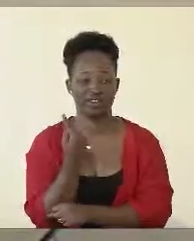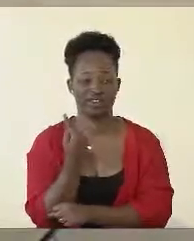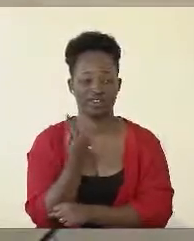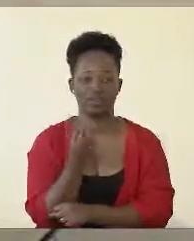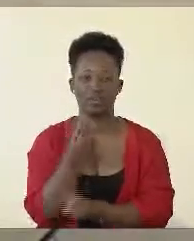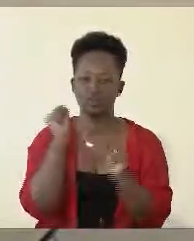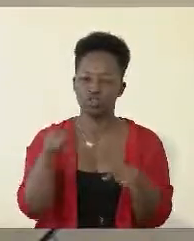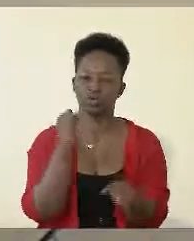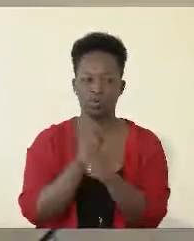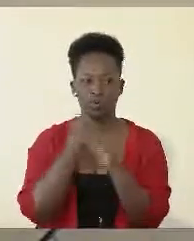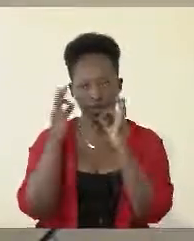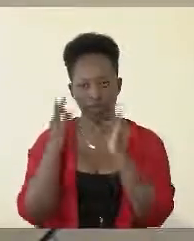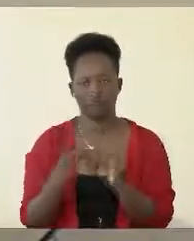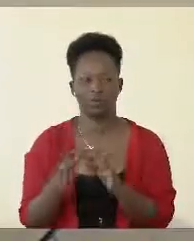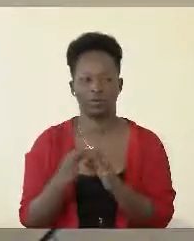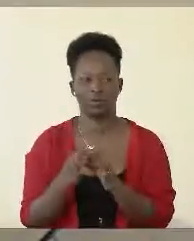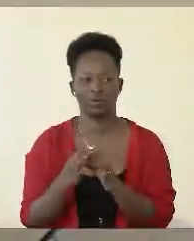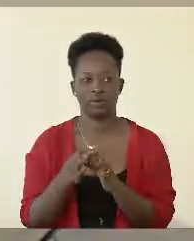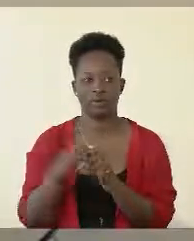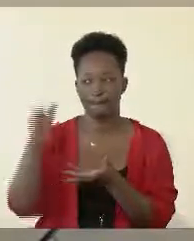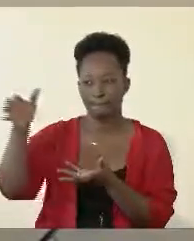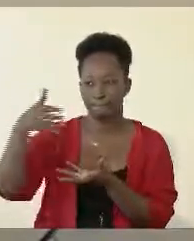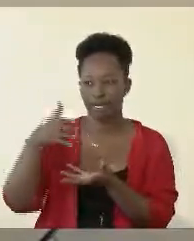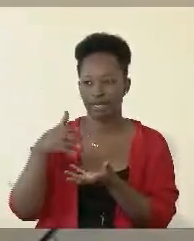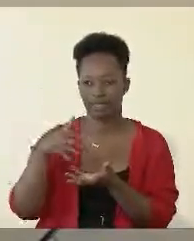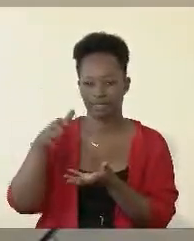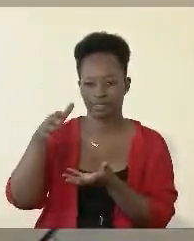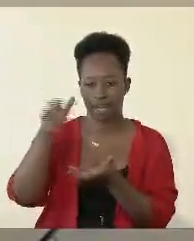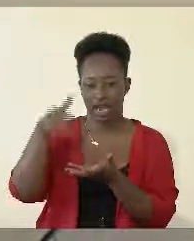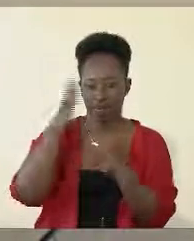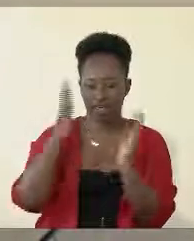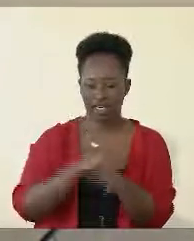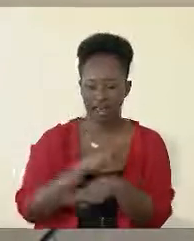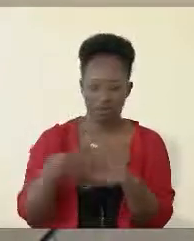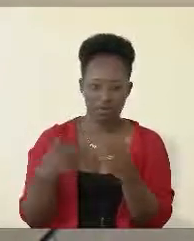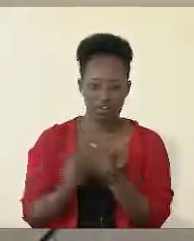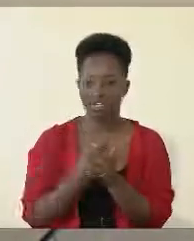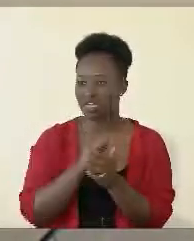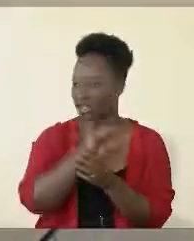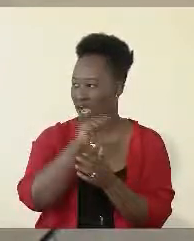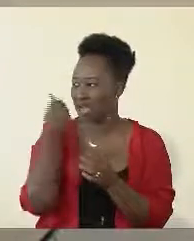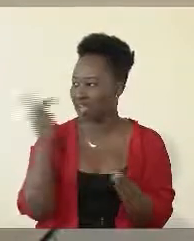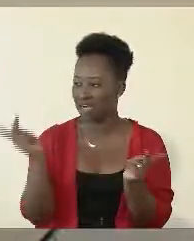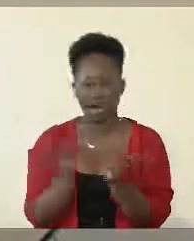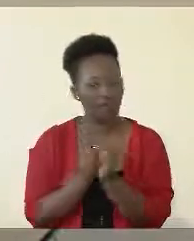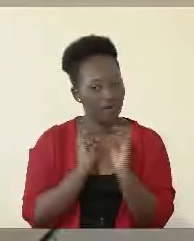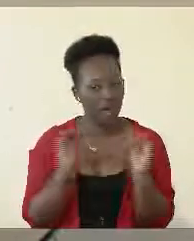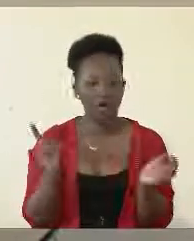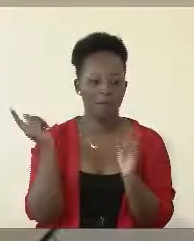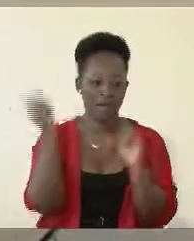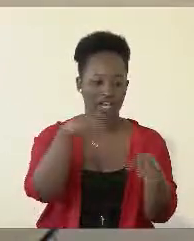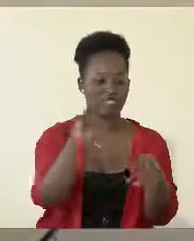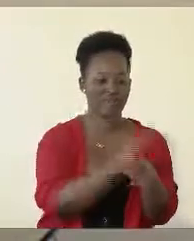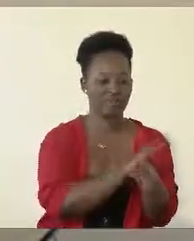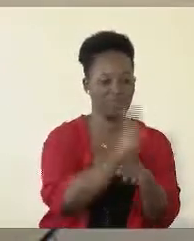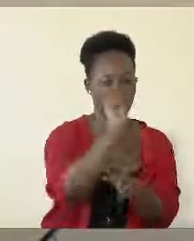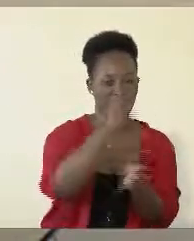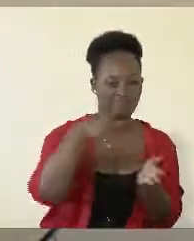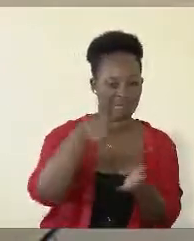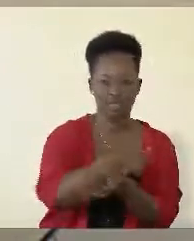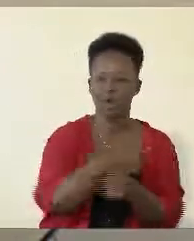produce goods, market, or all customers have no alternative, they buy from your business. So there is